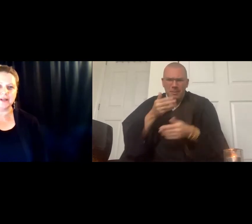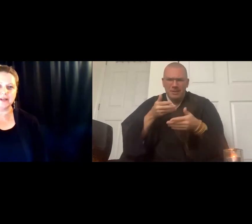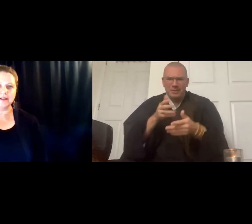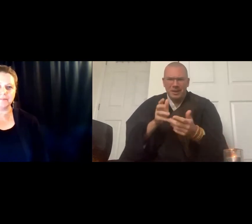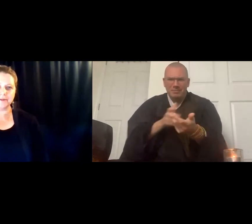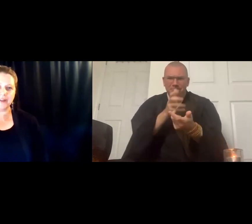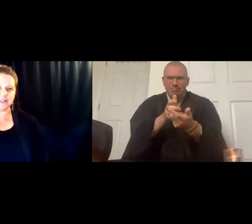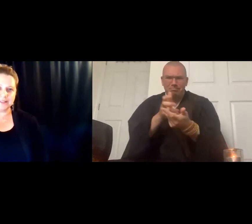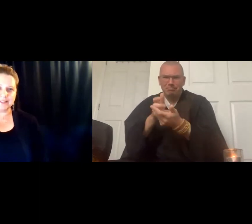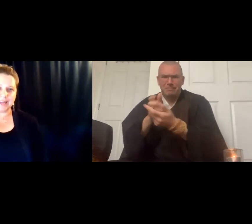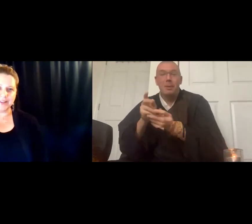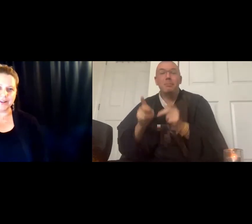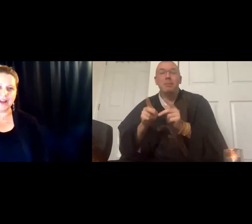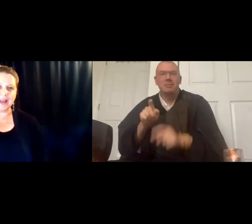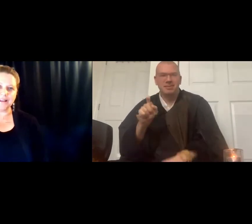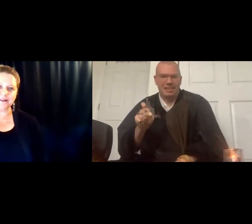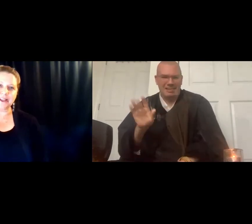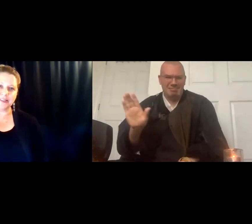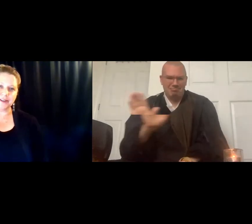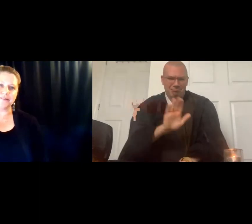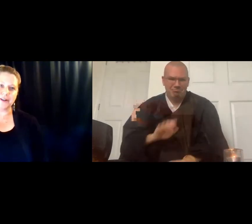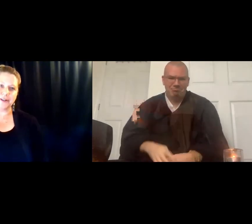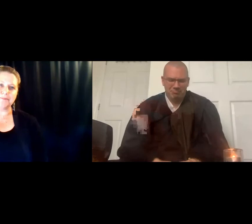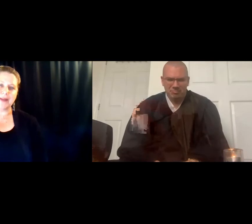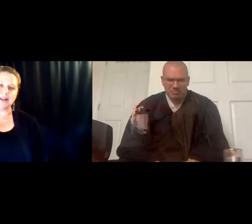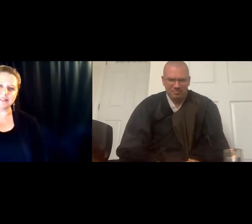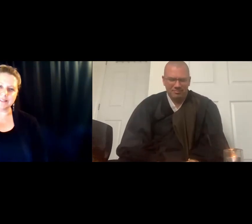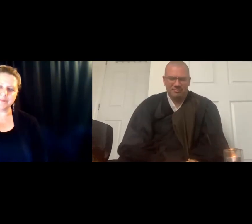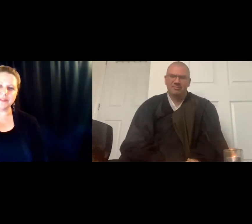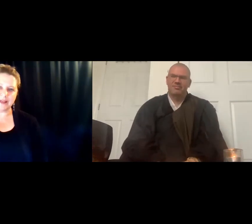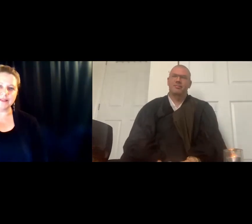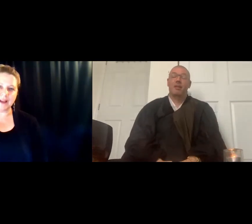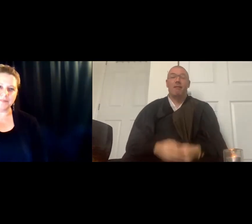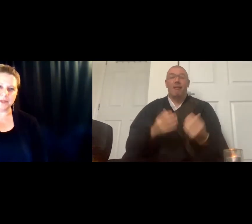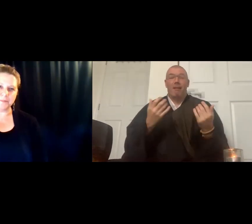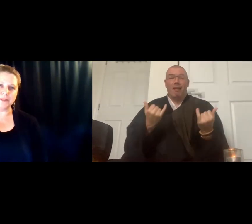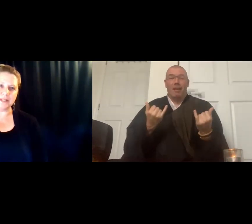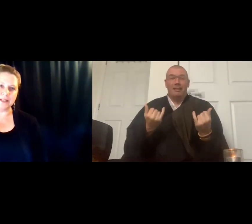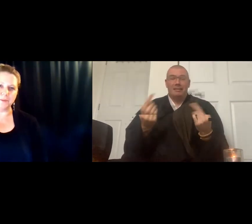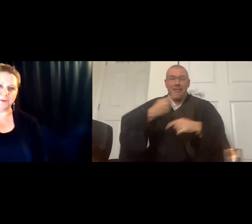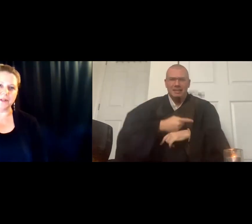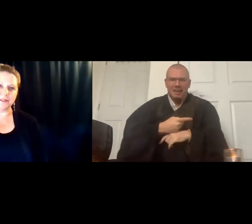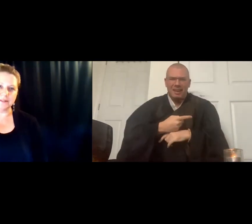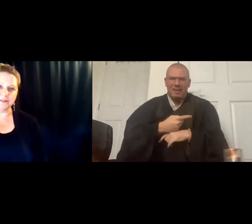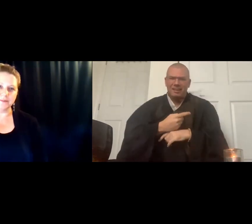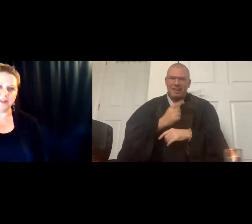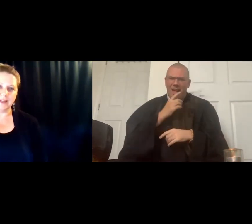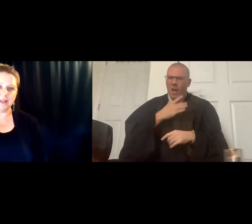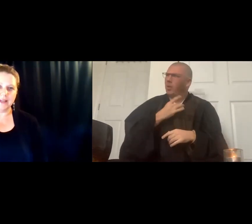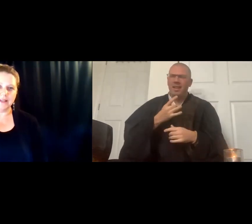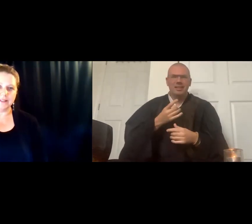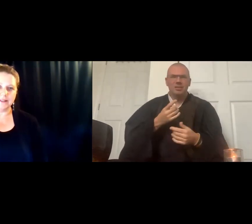two professions together, and I feel like they're a very good match. It's something that a lot of people need in the world.